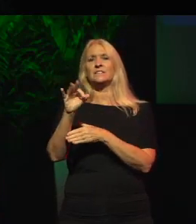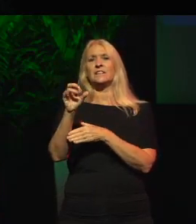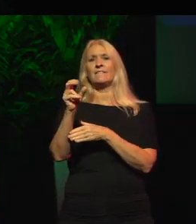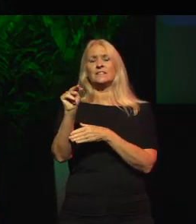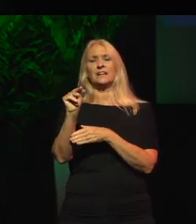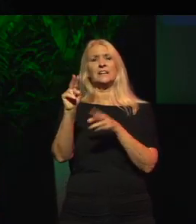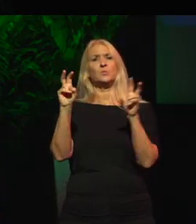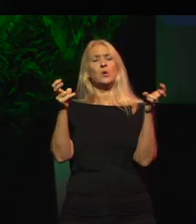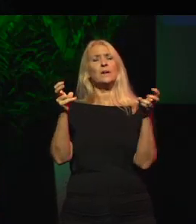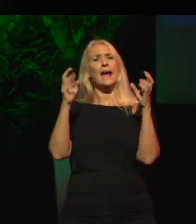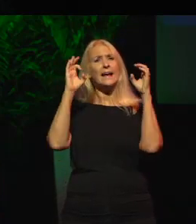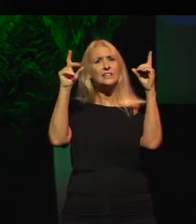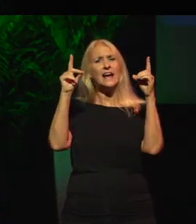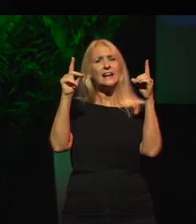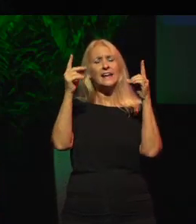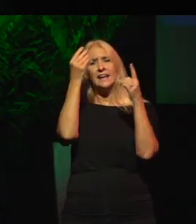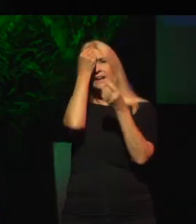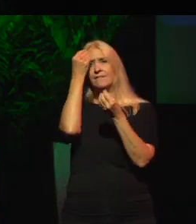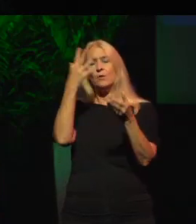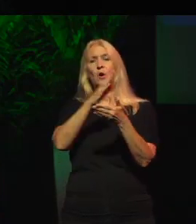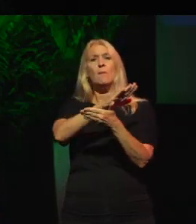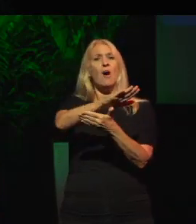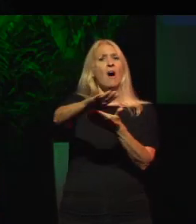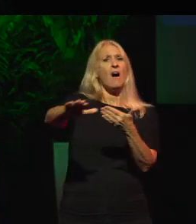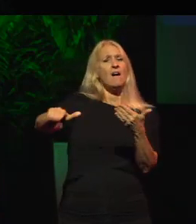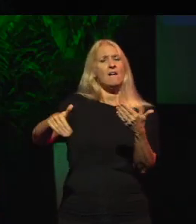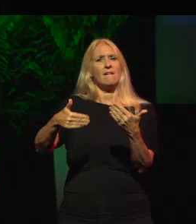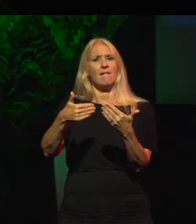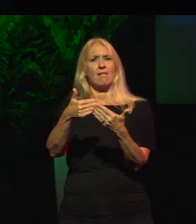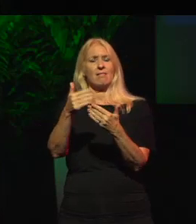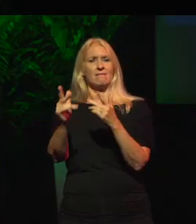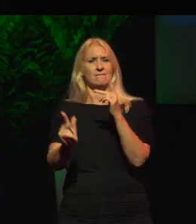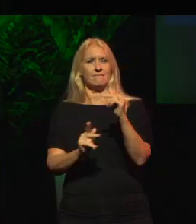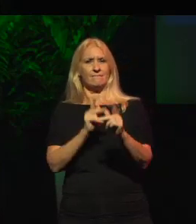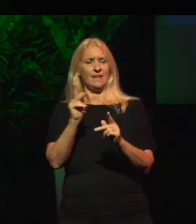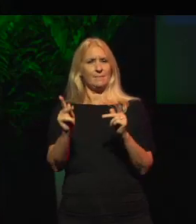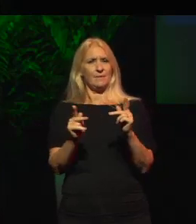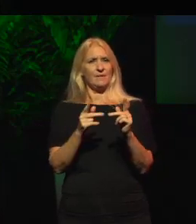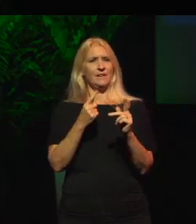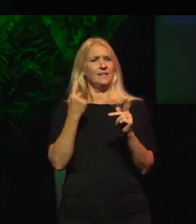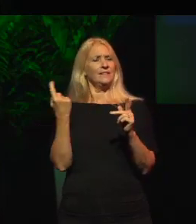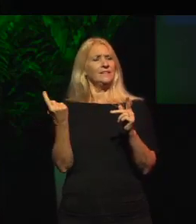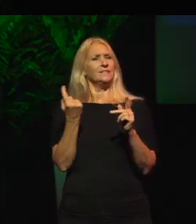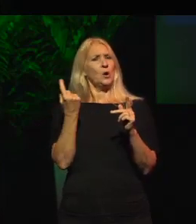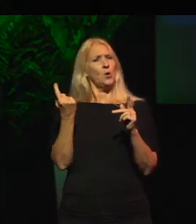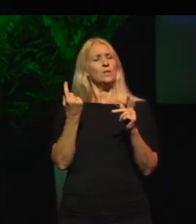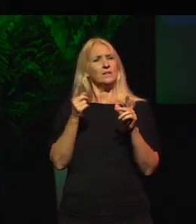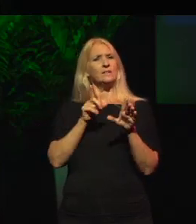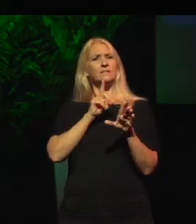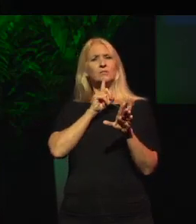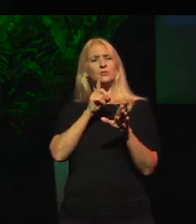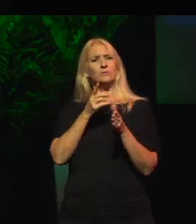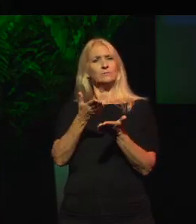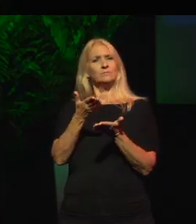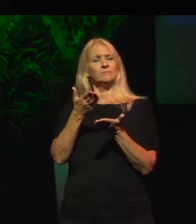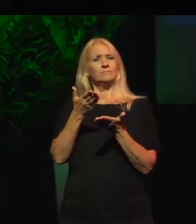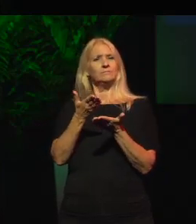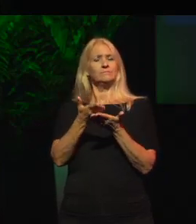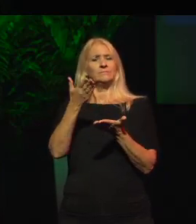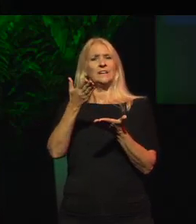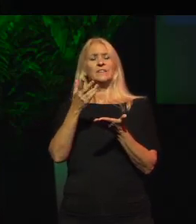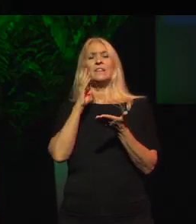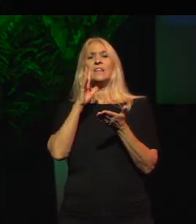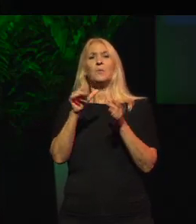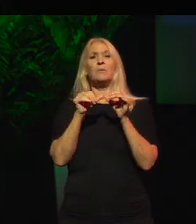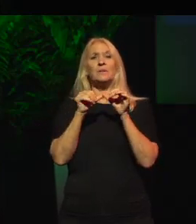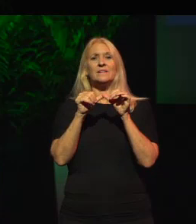inform the whole mass of the people. They are the only sure reliance for the preservation of our liberty.